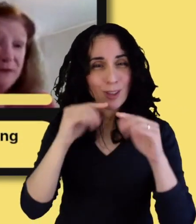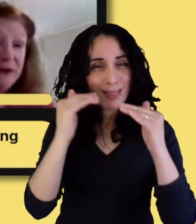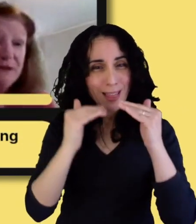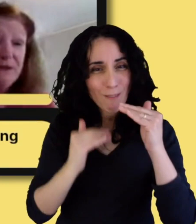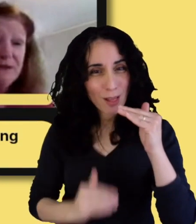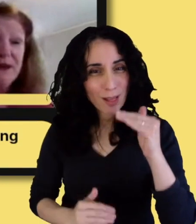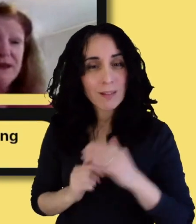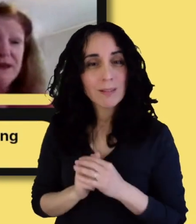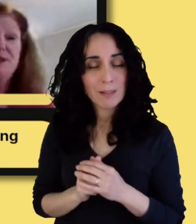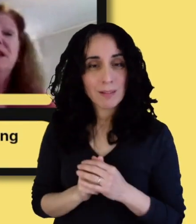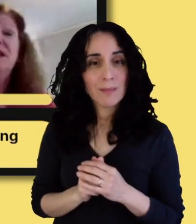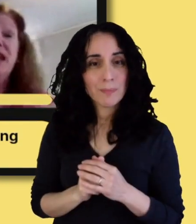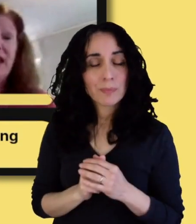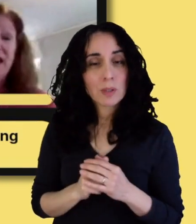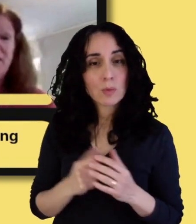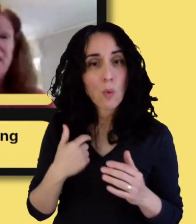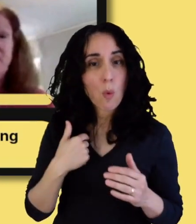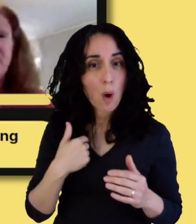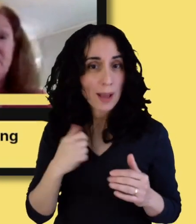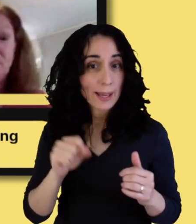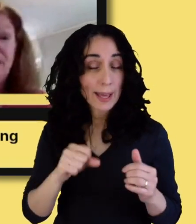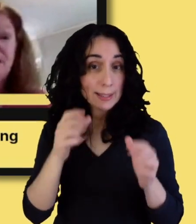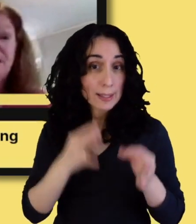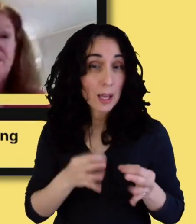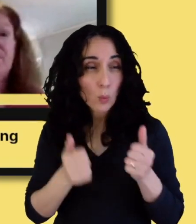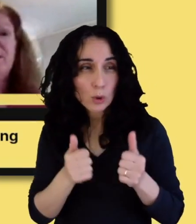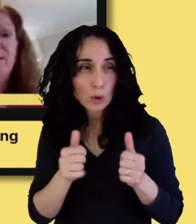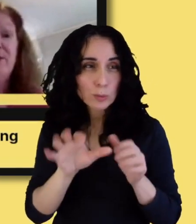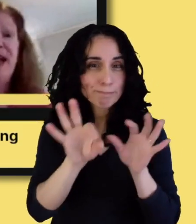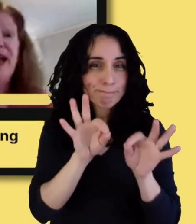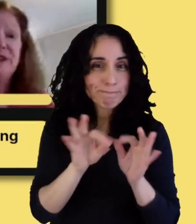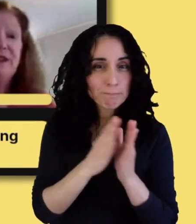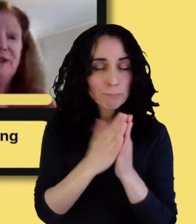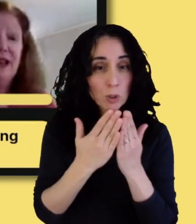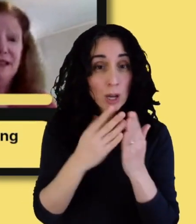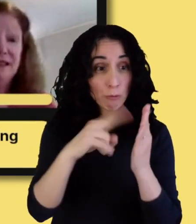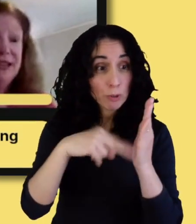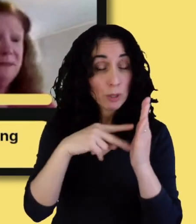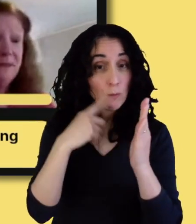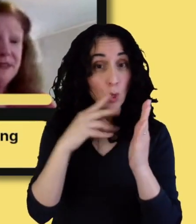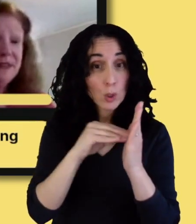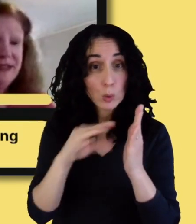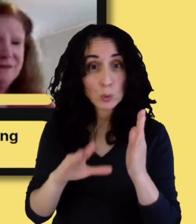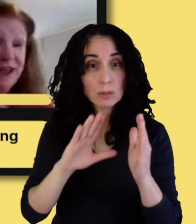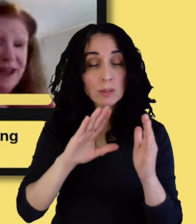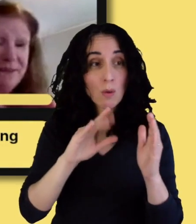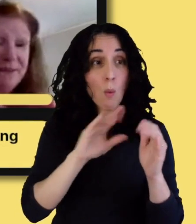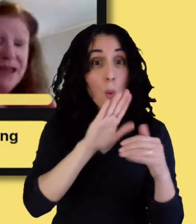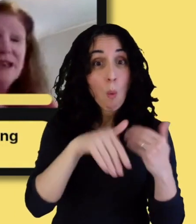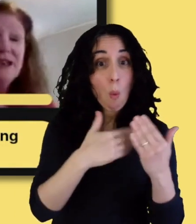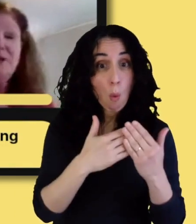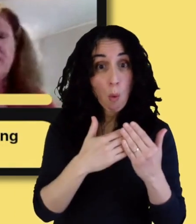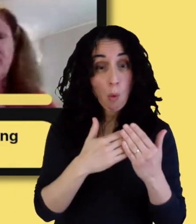I'm going to be reading with my student, and I can bring it up on the screen so that we are both actually looking at the same book at the same